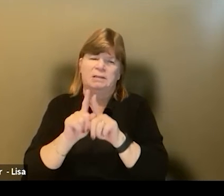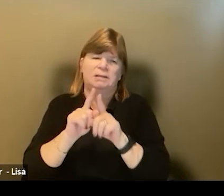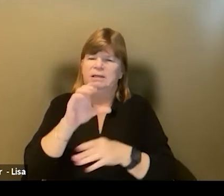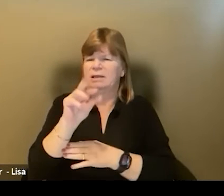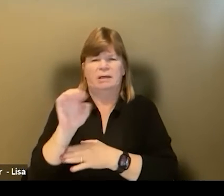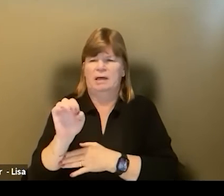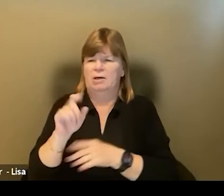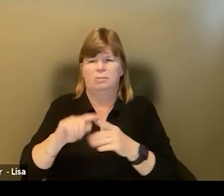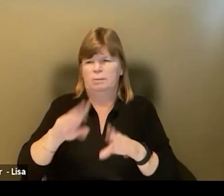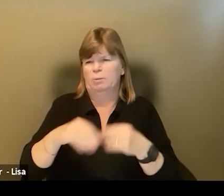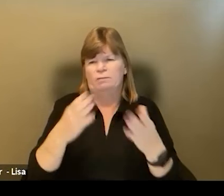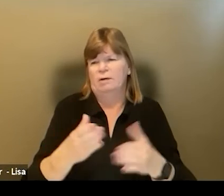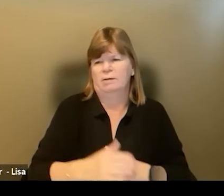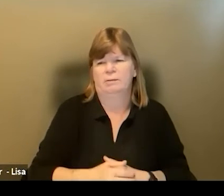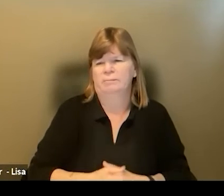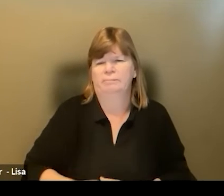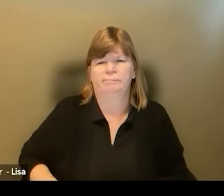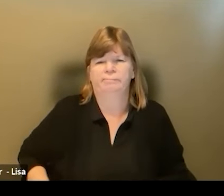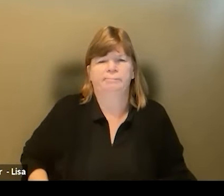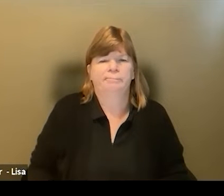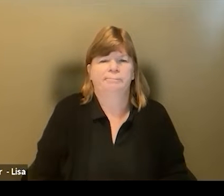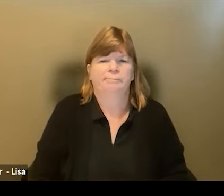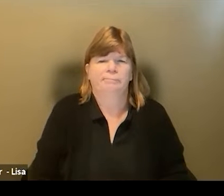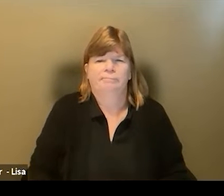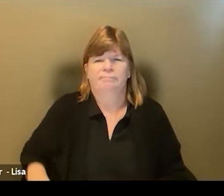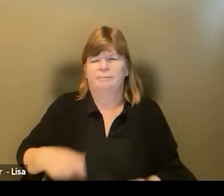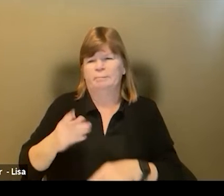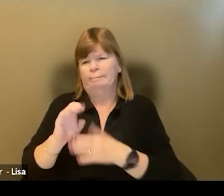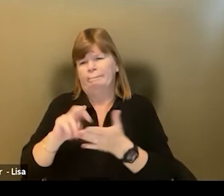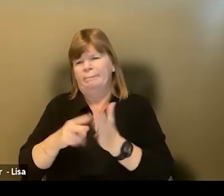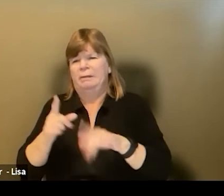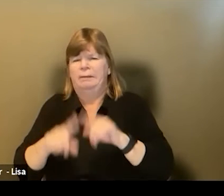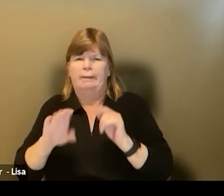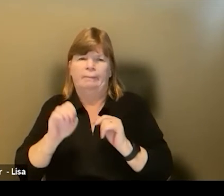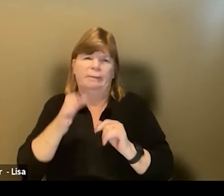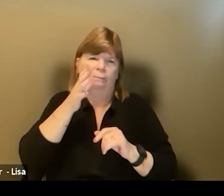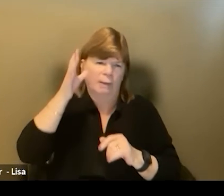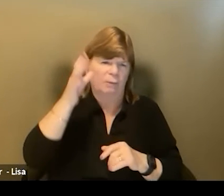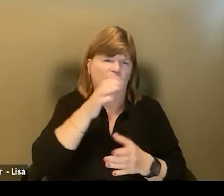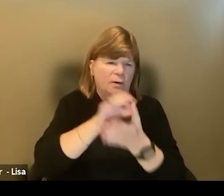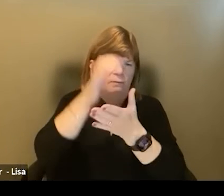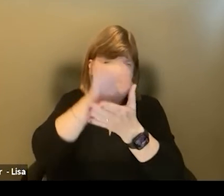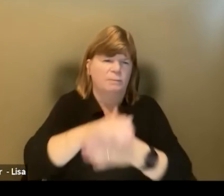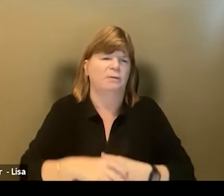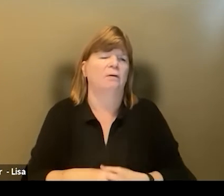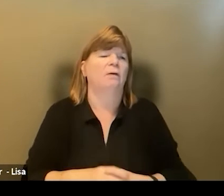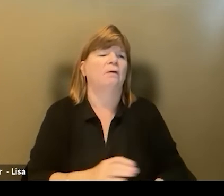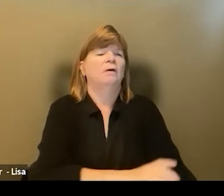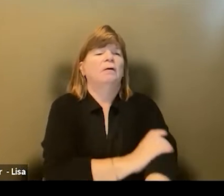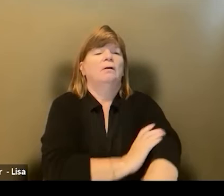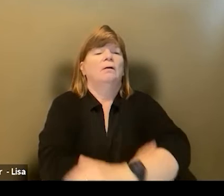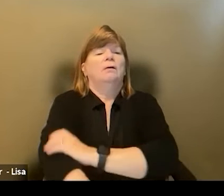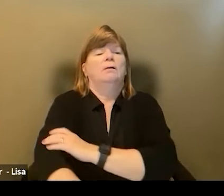care to be provided by legally responsible individual, such as a parent or a spouse. Things that were shared